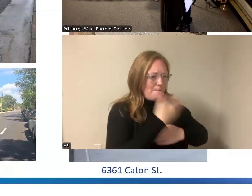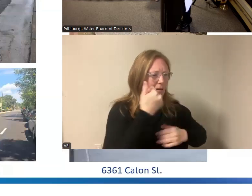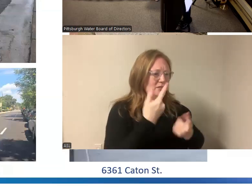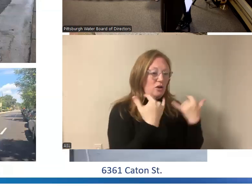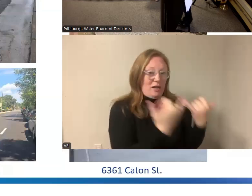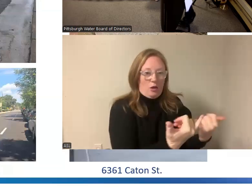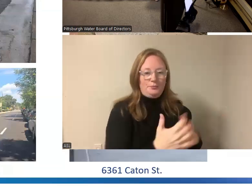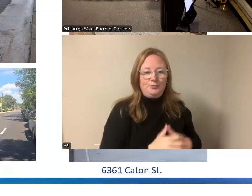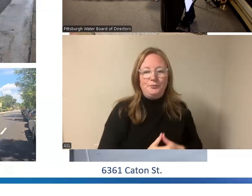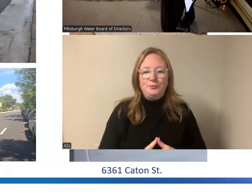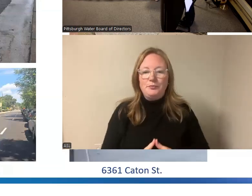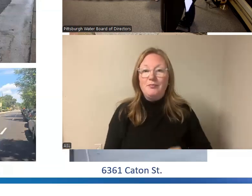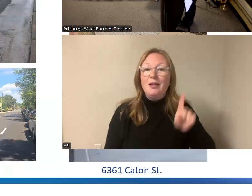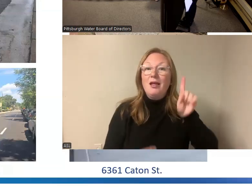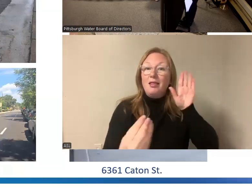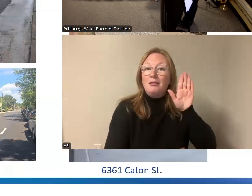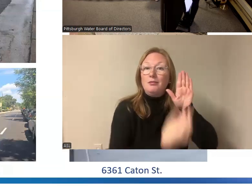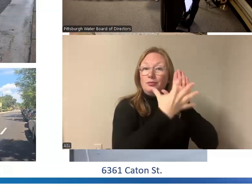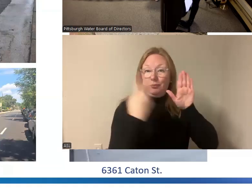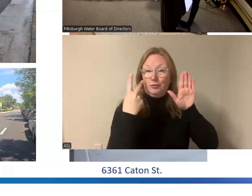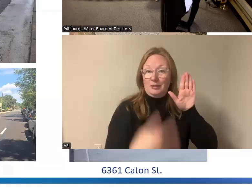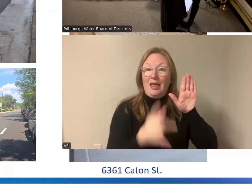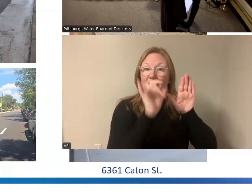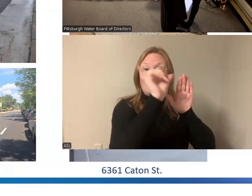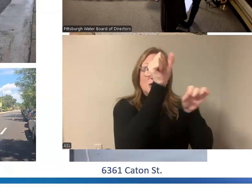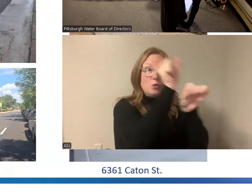This slide highlights